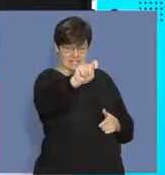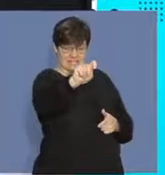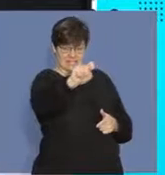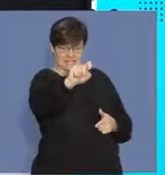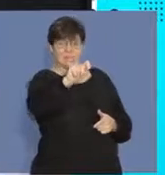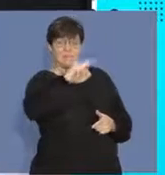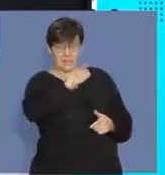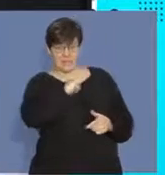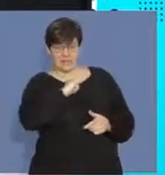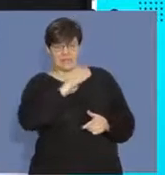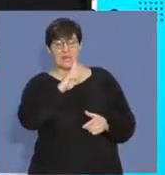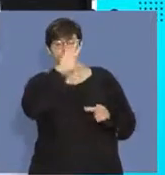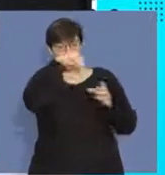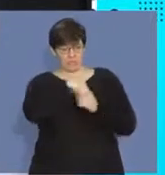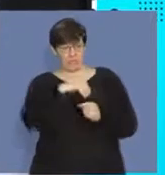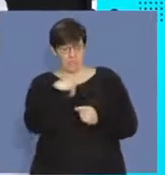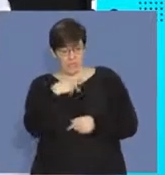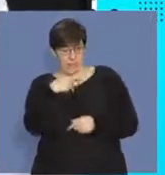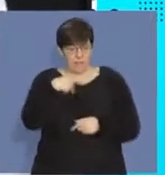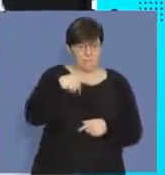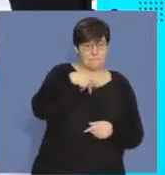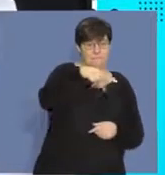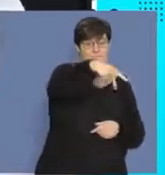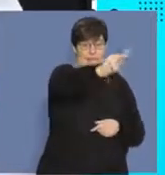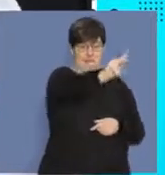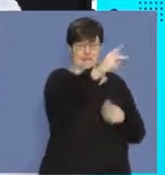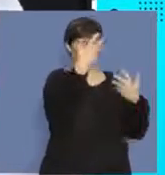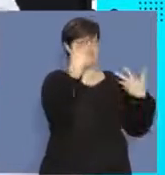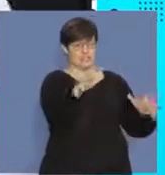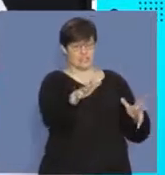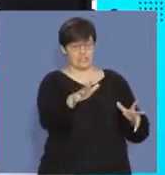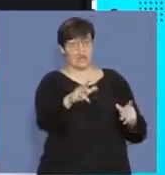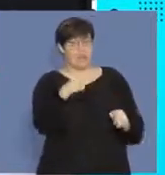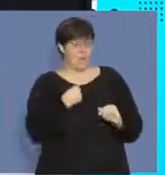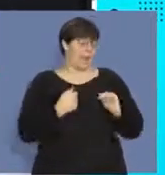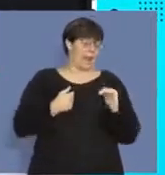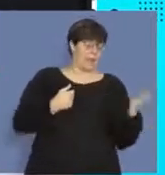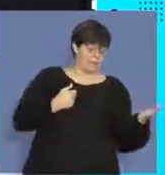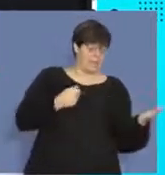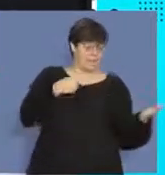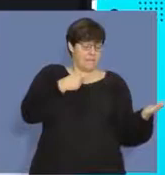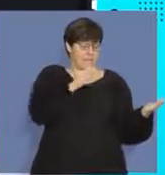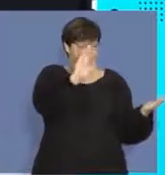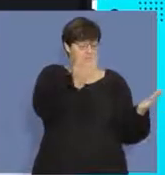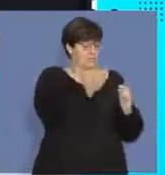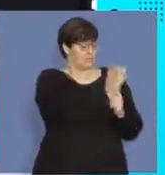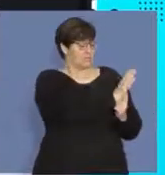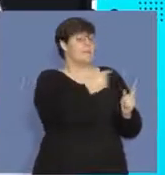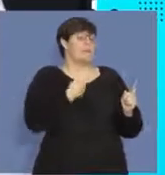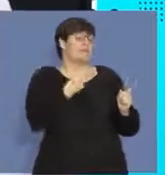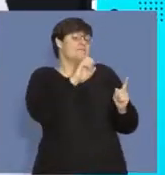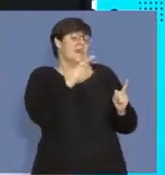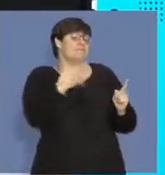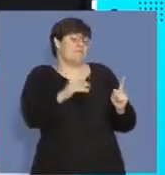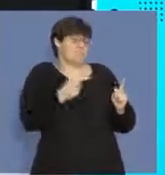of input VAT. It means a business has paid the VAT, it can claim it back from SARS.